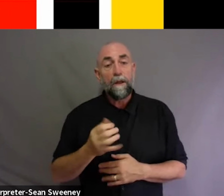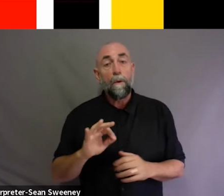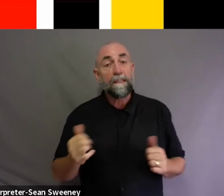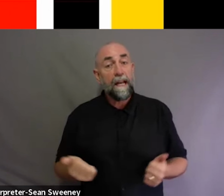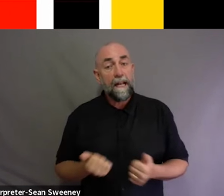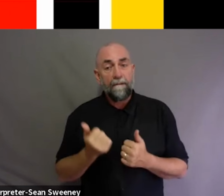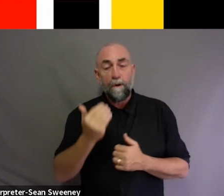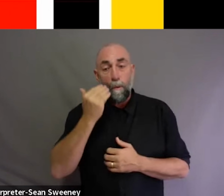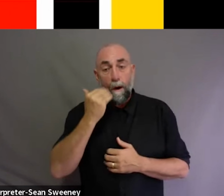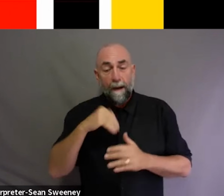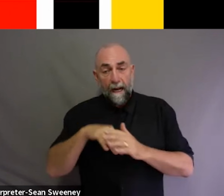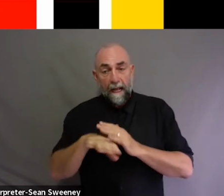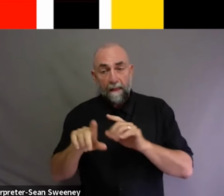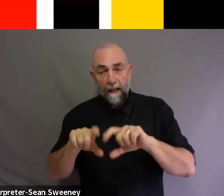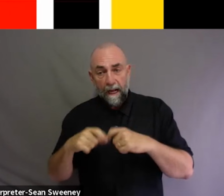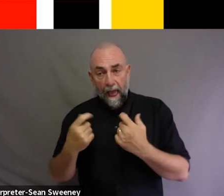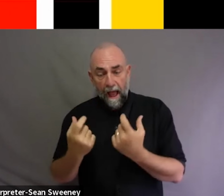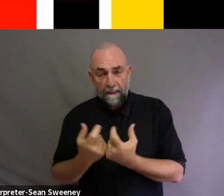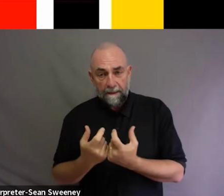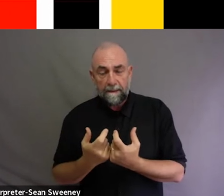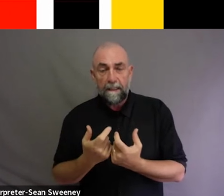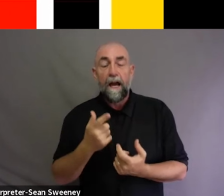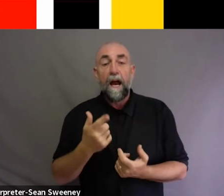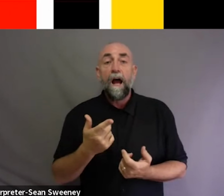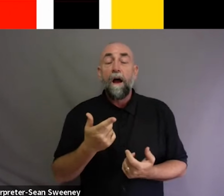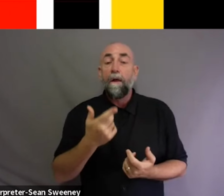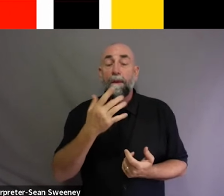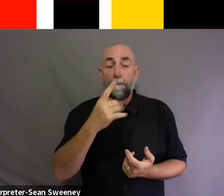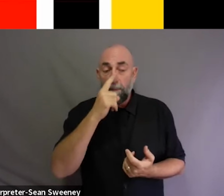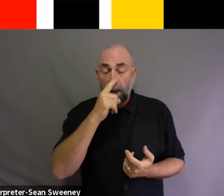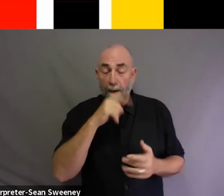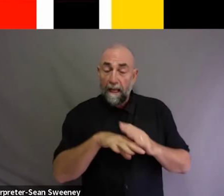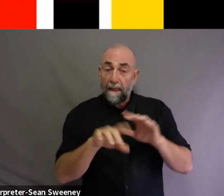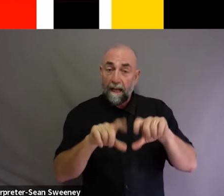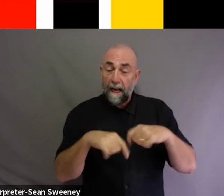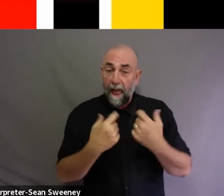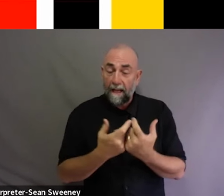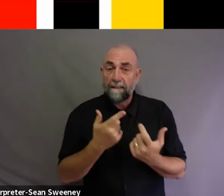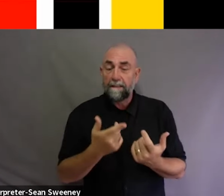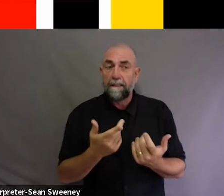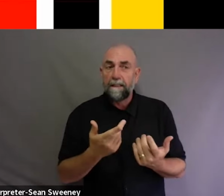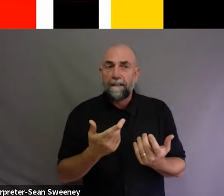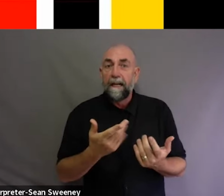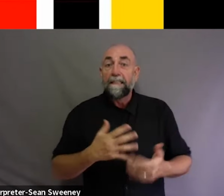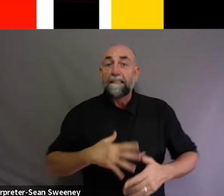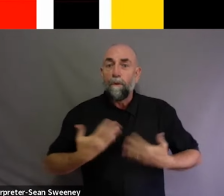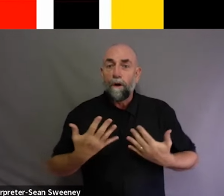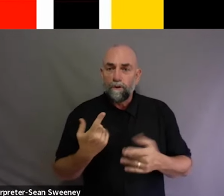They were a little less likely to want to talk about it in depth, and it was harder work for the tutor.